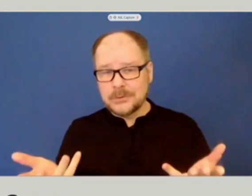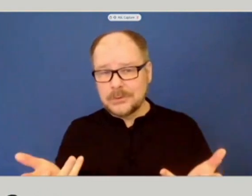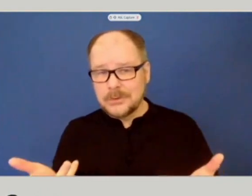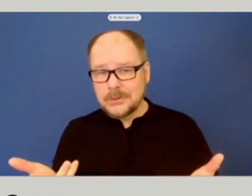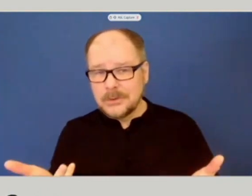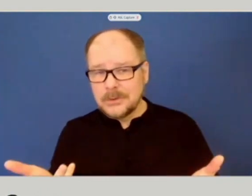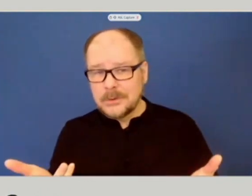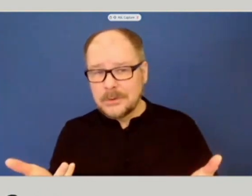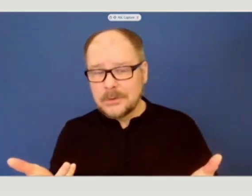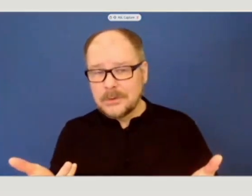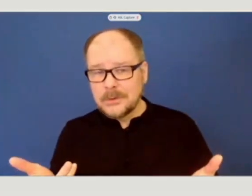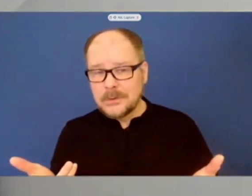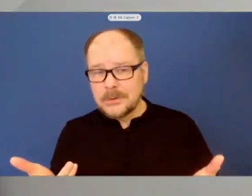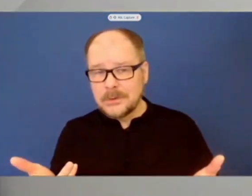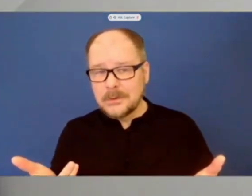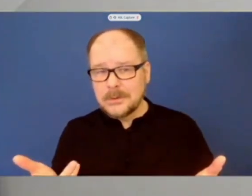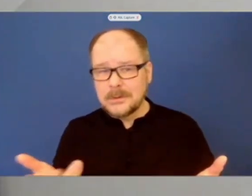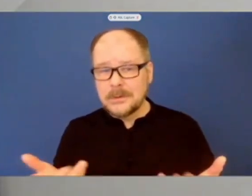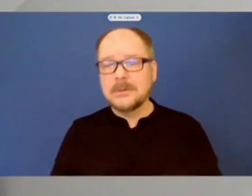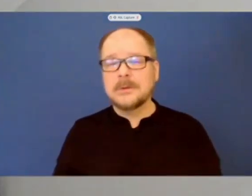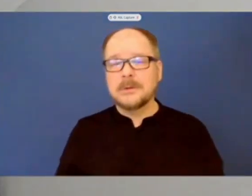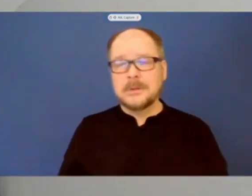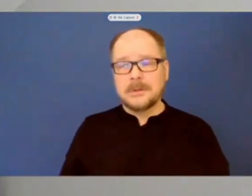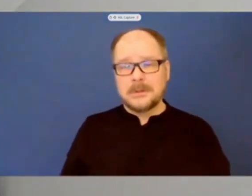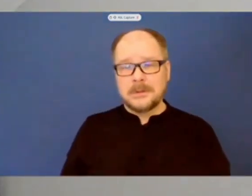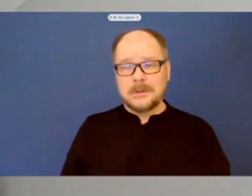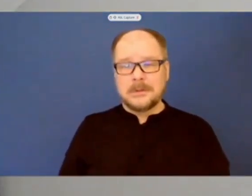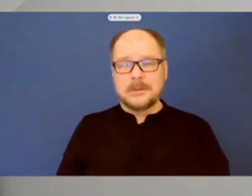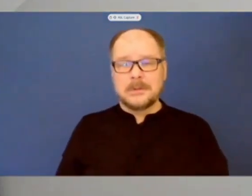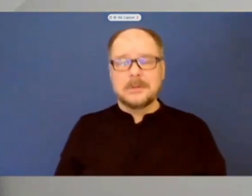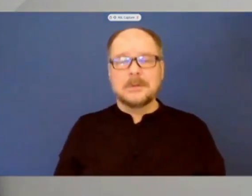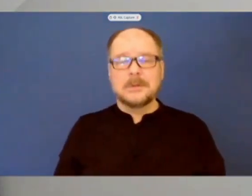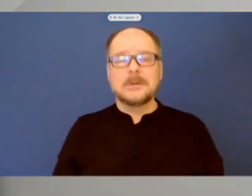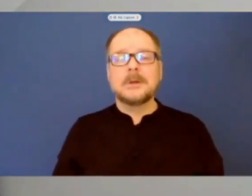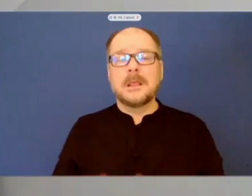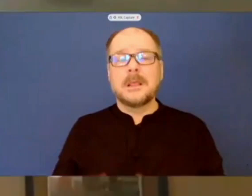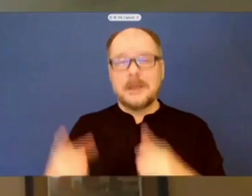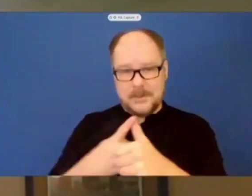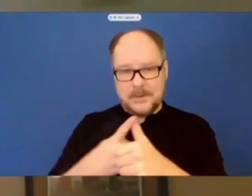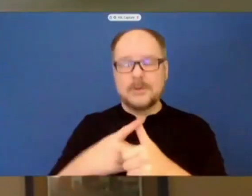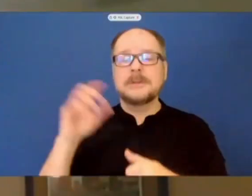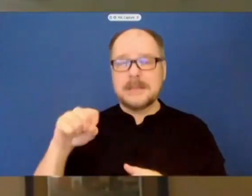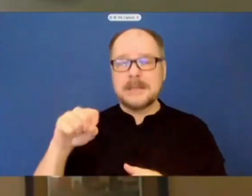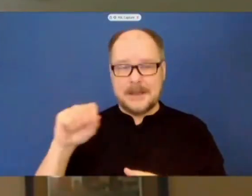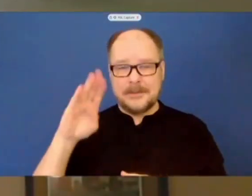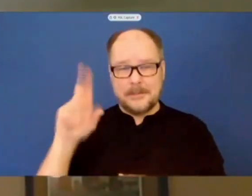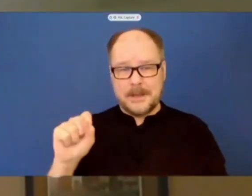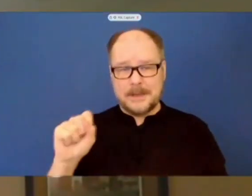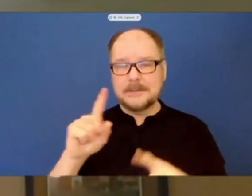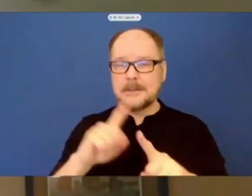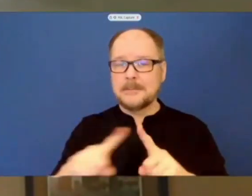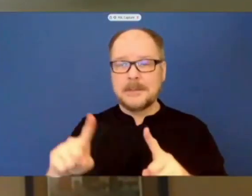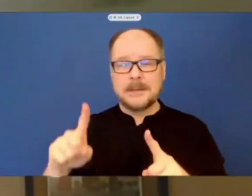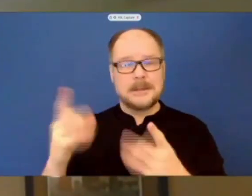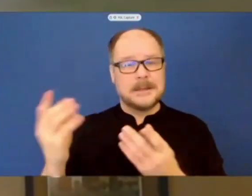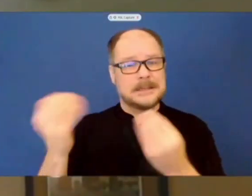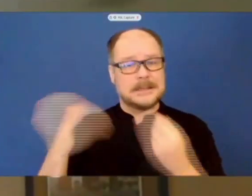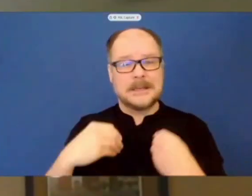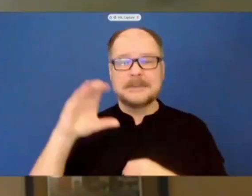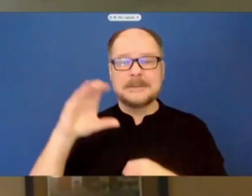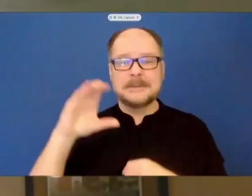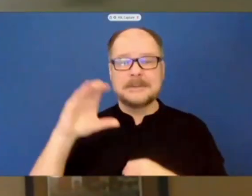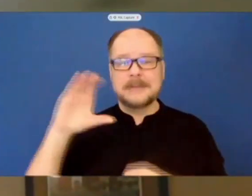miscommunication? So initially, the buses were provided, but they did not give us CATS bus drivers to go